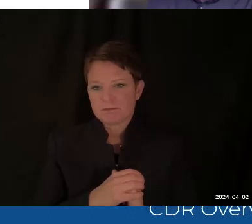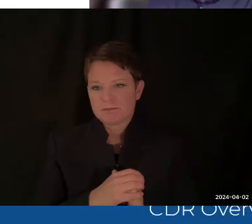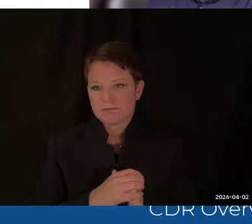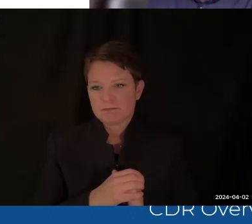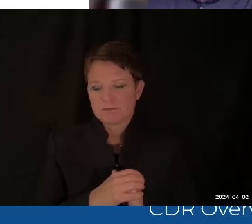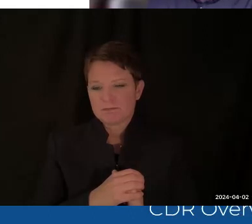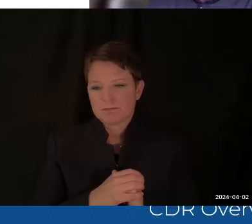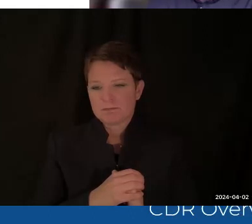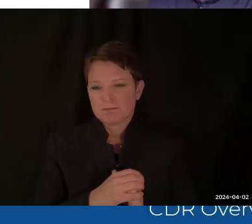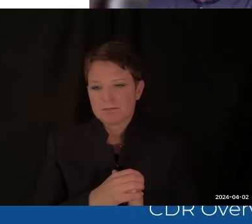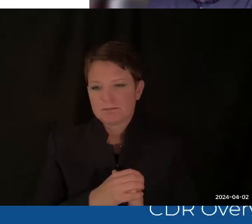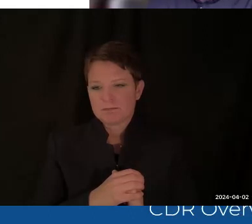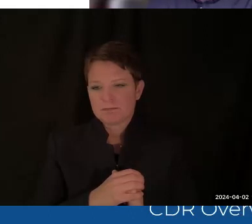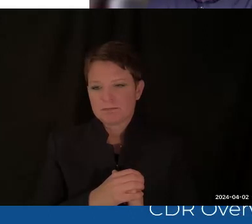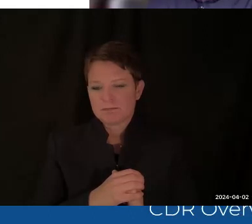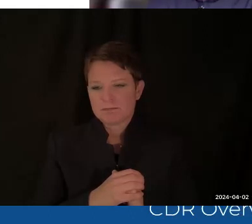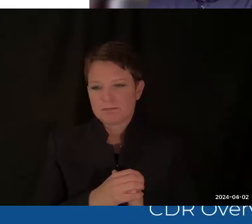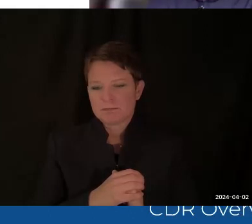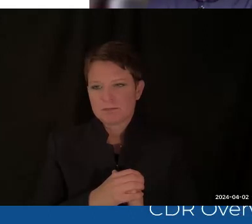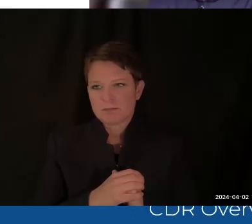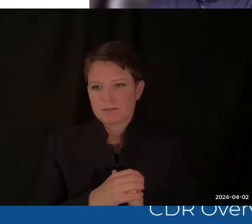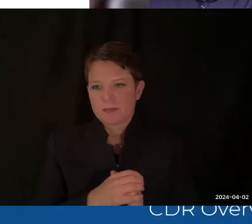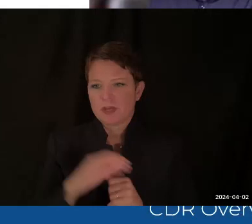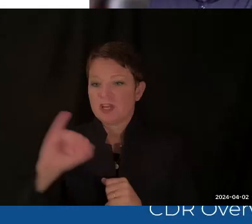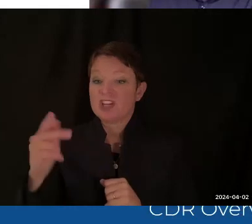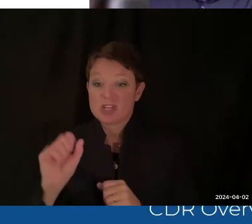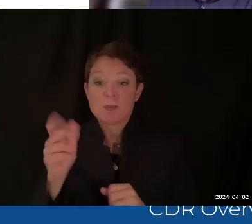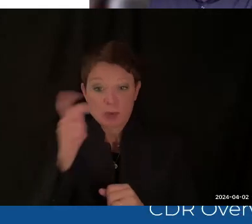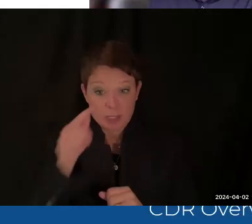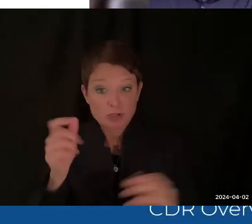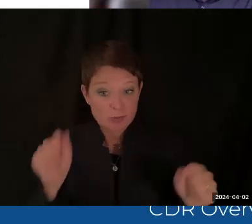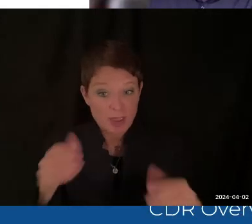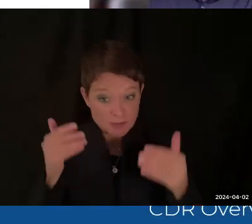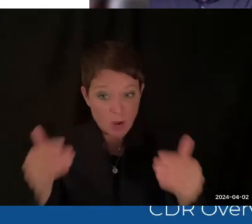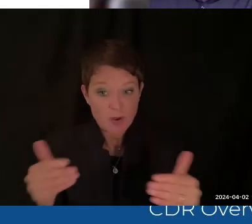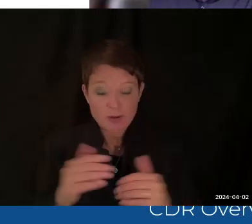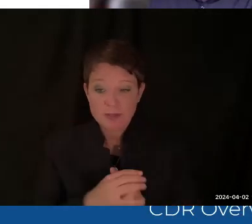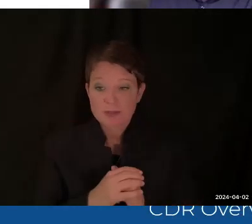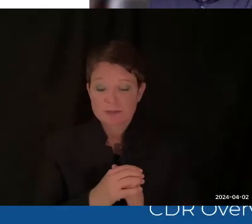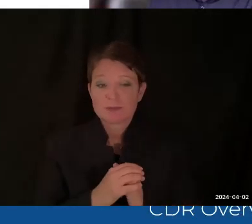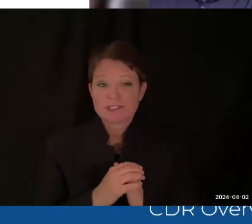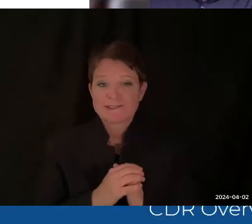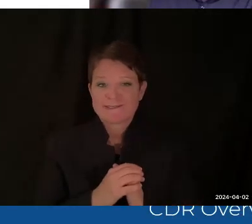I can't hear them, Ben. Oh, James, we can hear you.